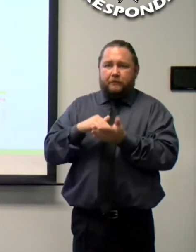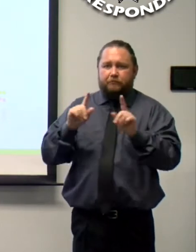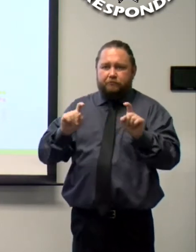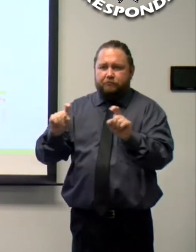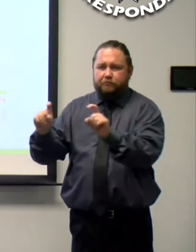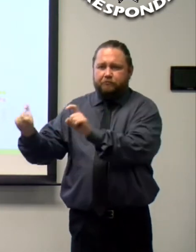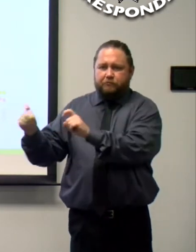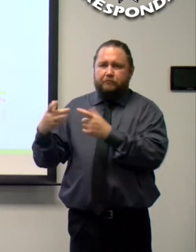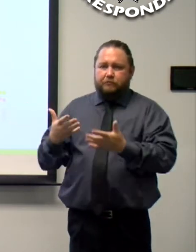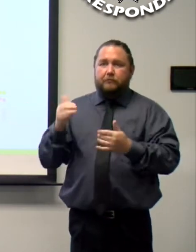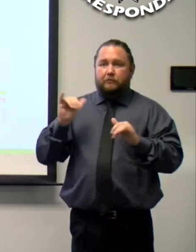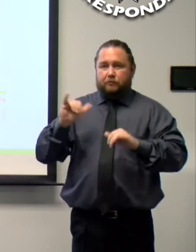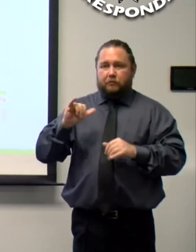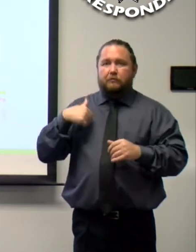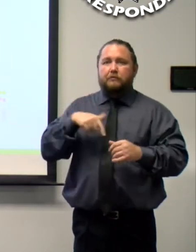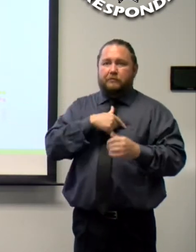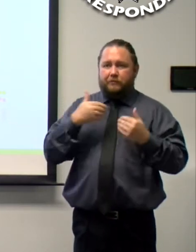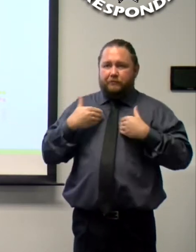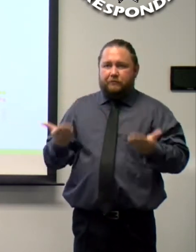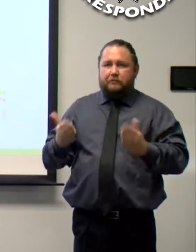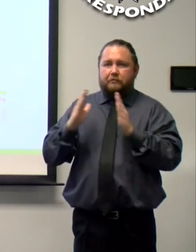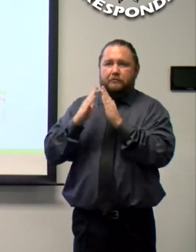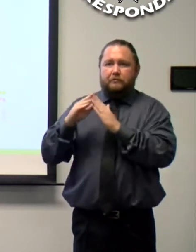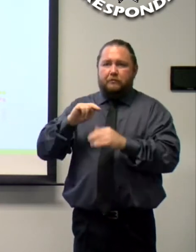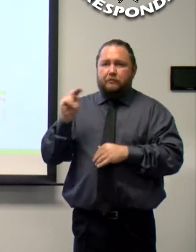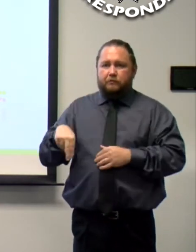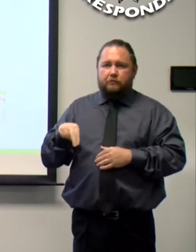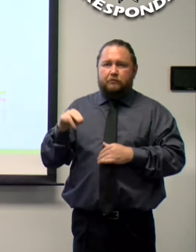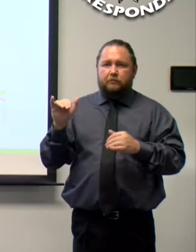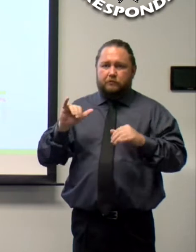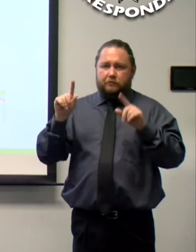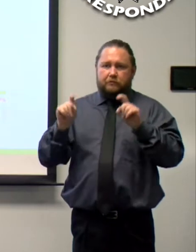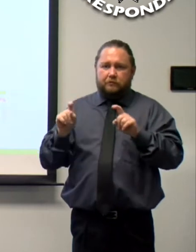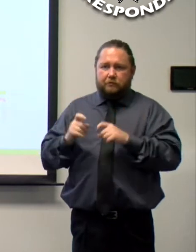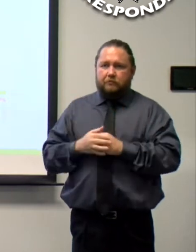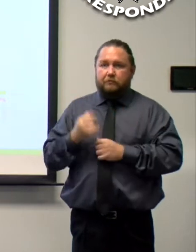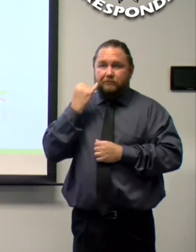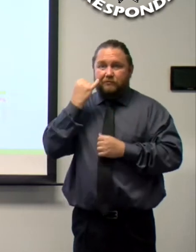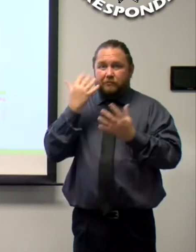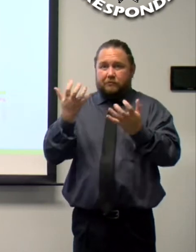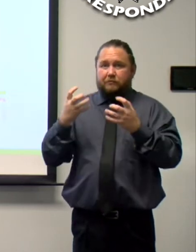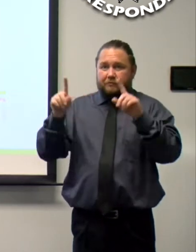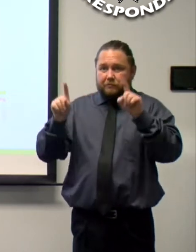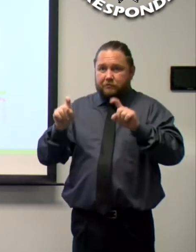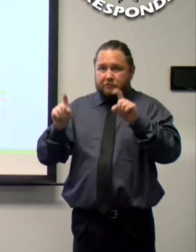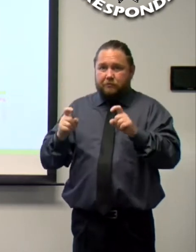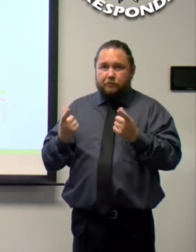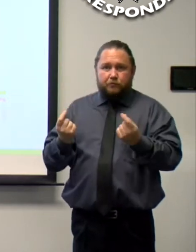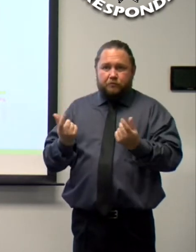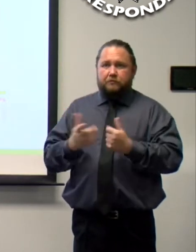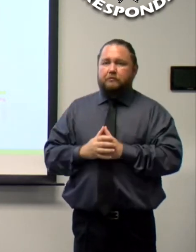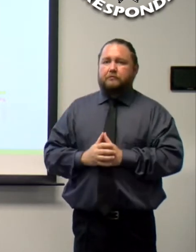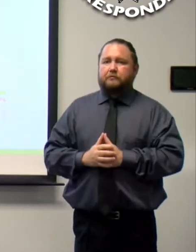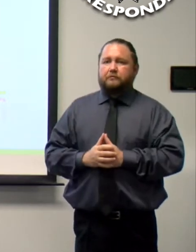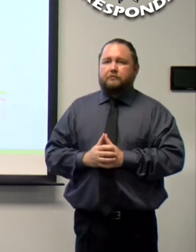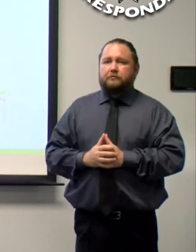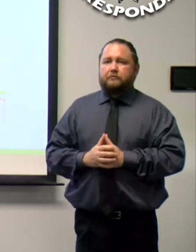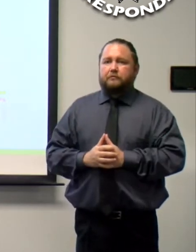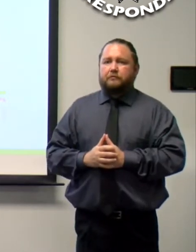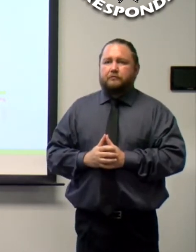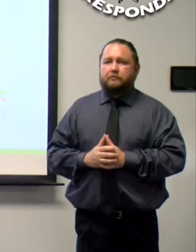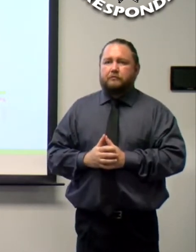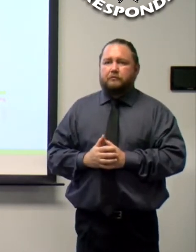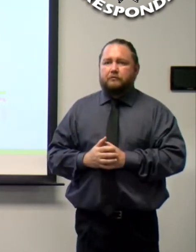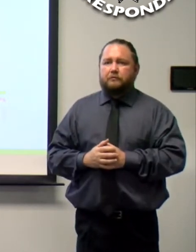anybody wants to get tested, the criteria for being tested have been broadened considerably